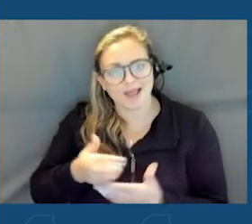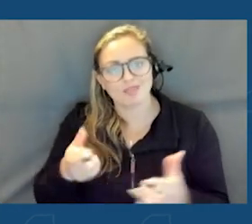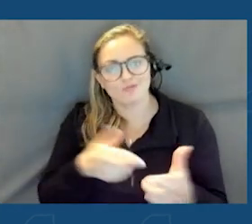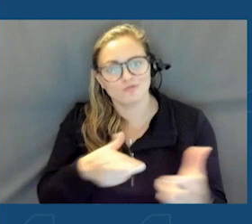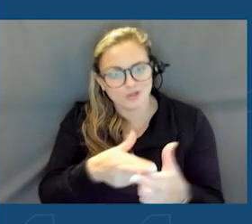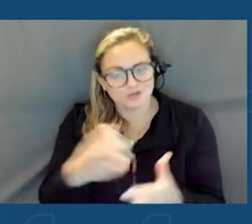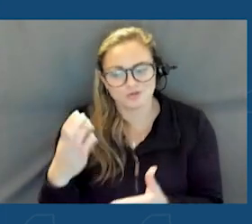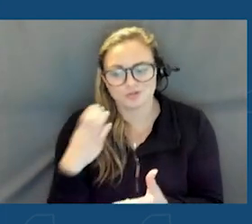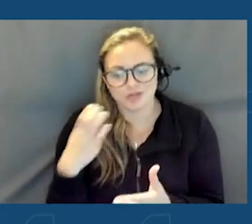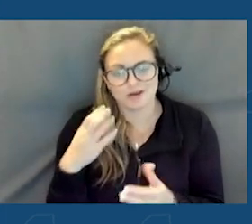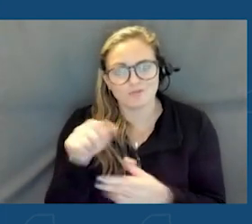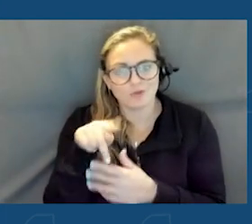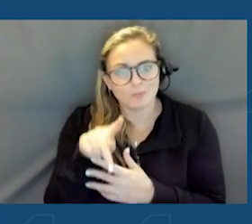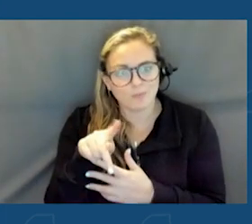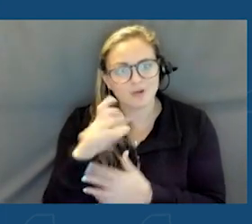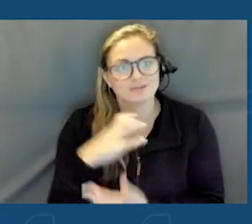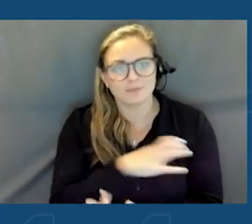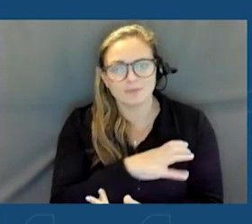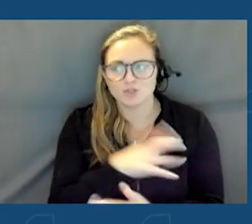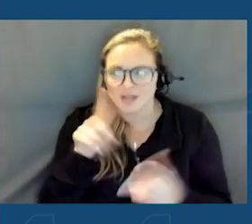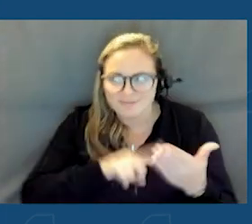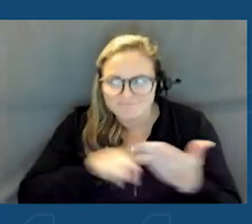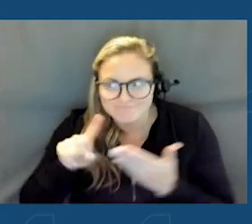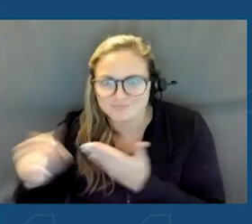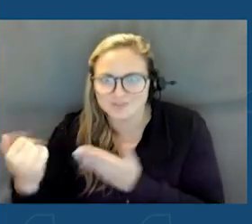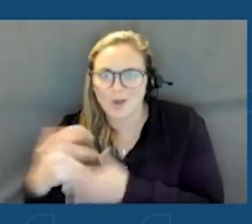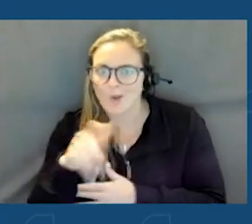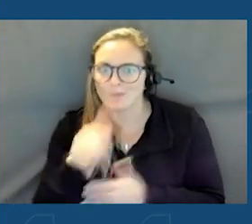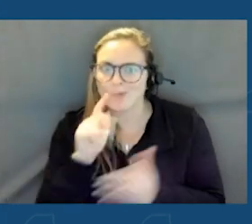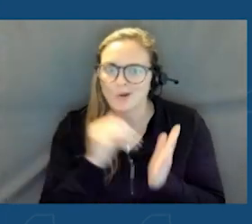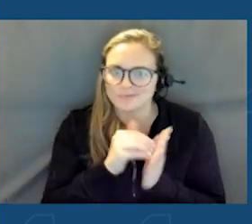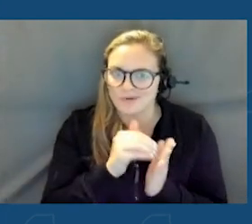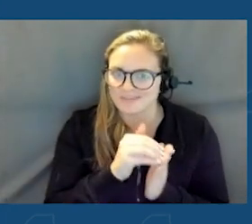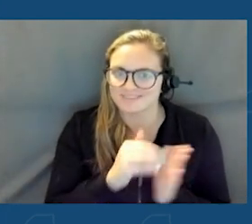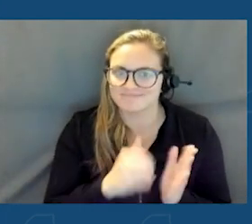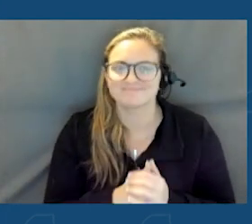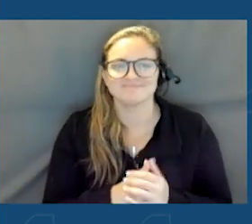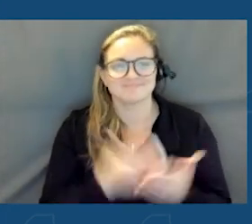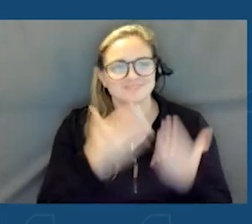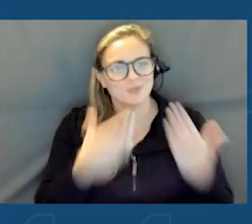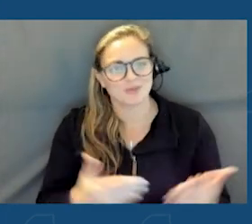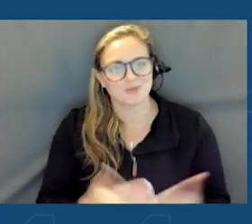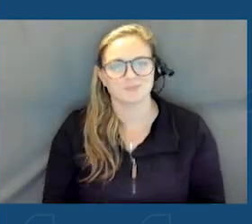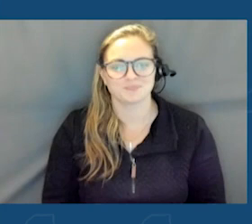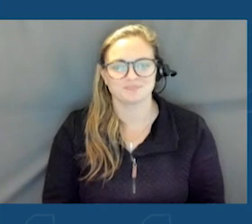Our parks are gorgeous. I check on them all the time. So thank you, Heather, as well.